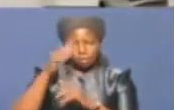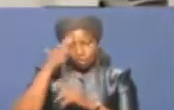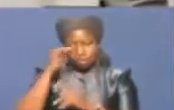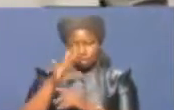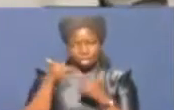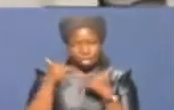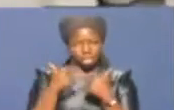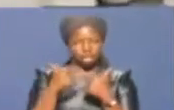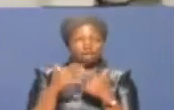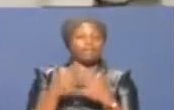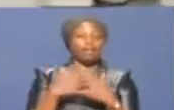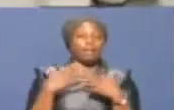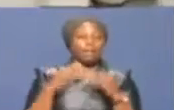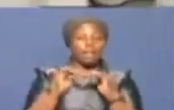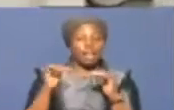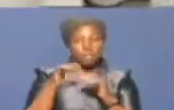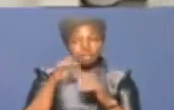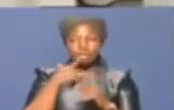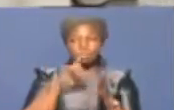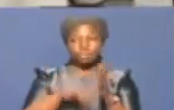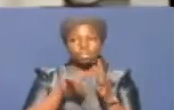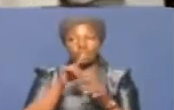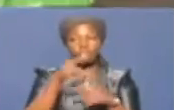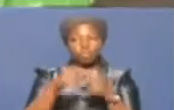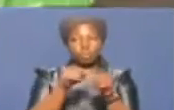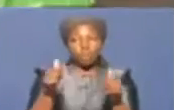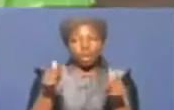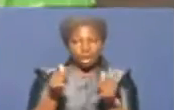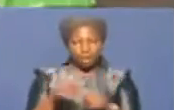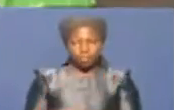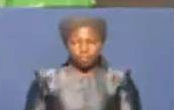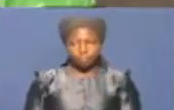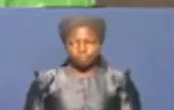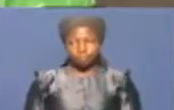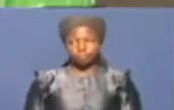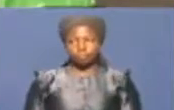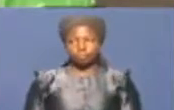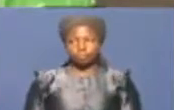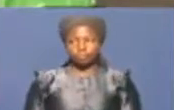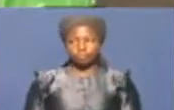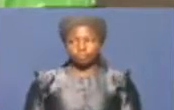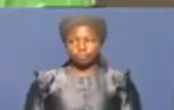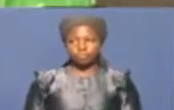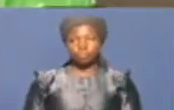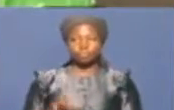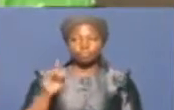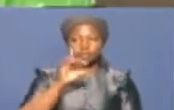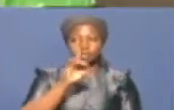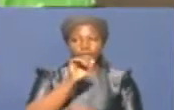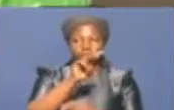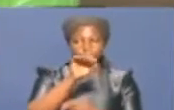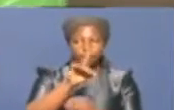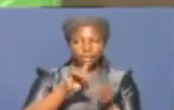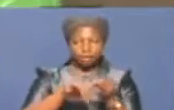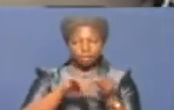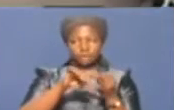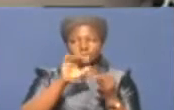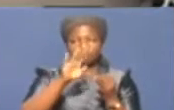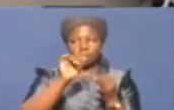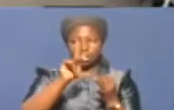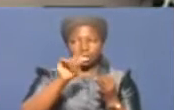boxers remained active even when the season was halted due to the COVID-19 pandemic. Flyweight David Karanja, bantamweight Shafi Bakari, featherweight